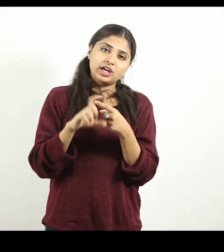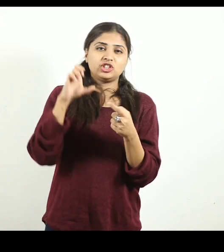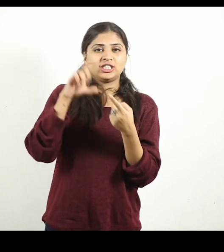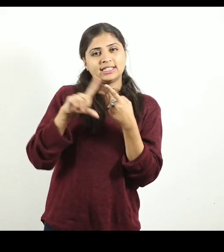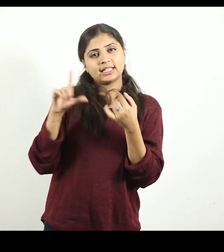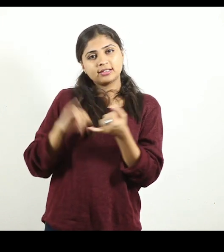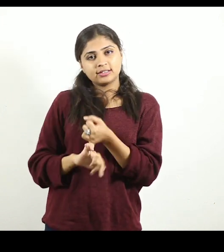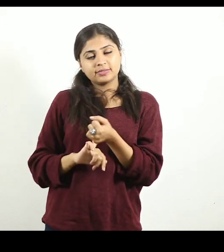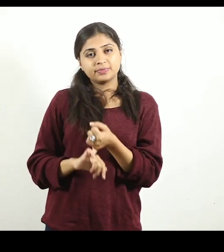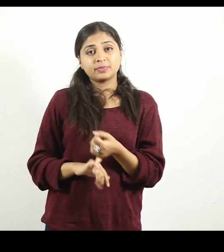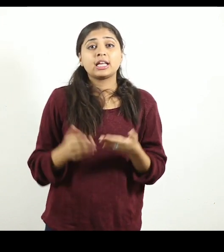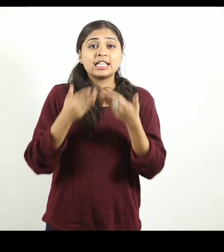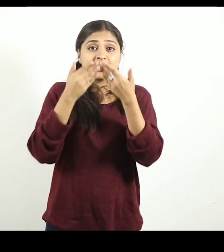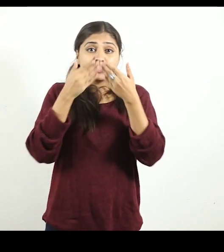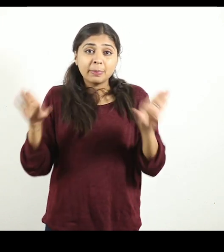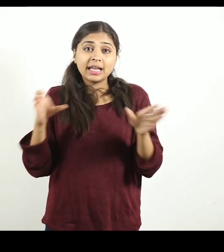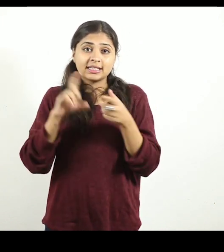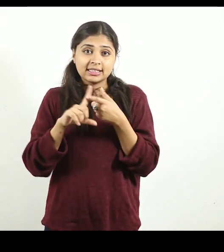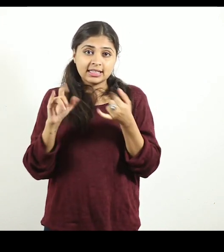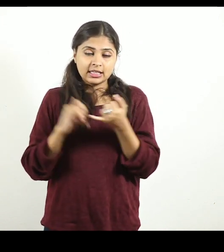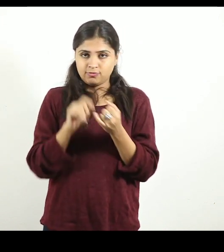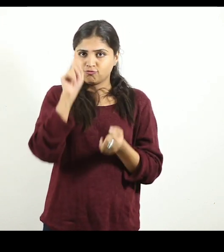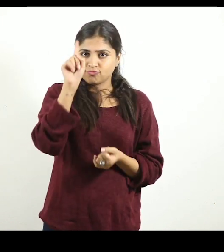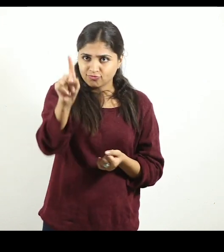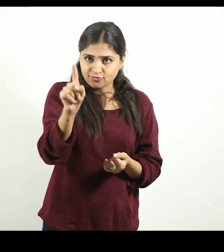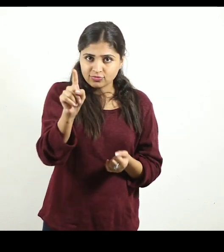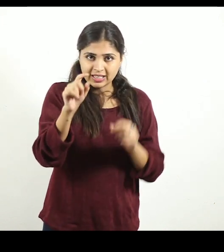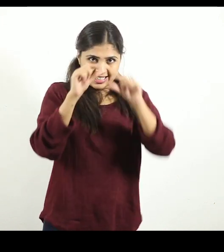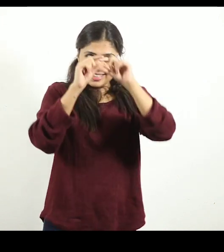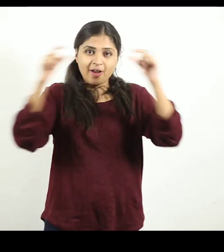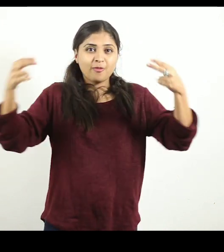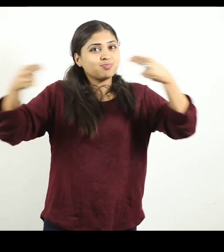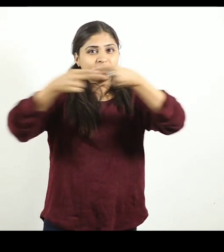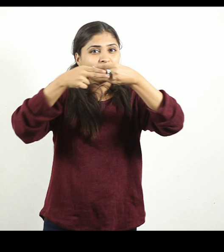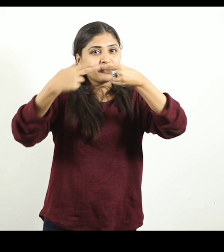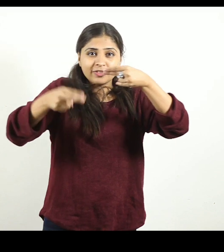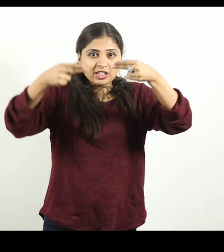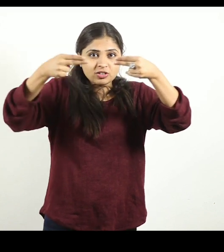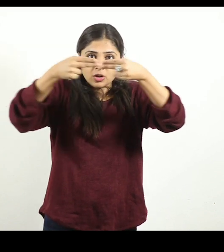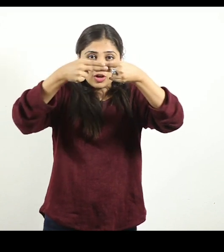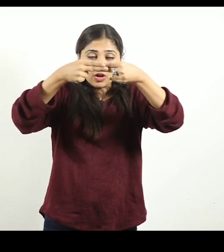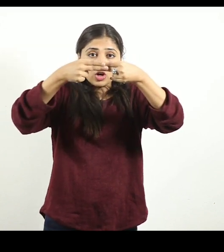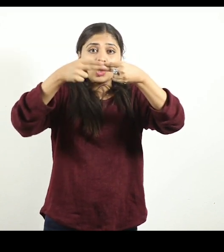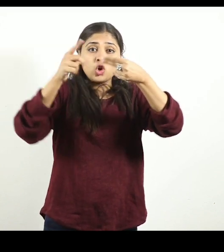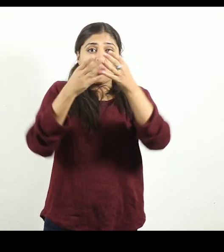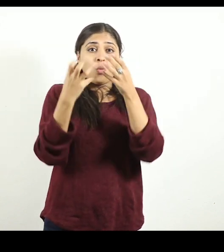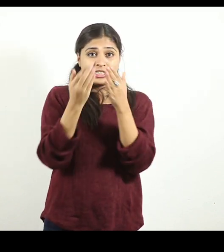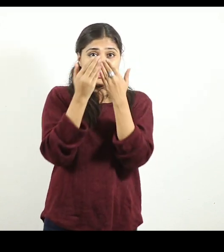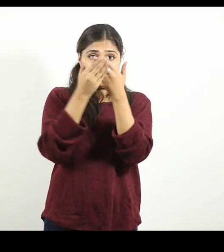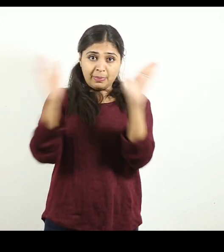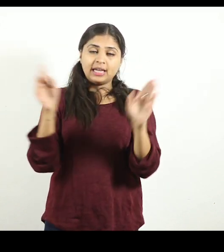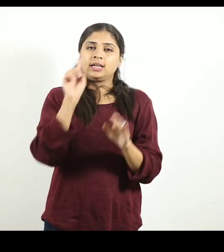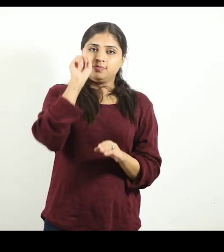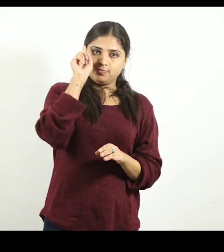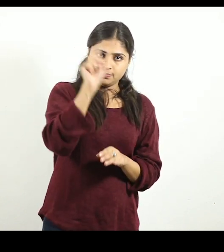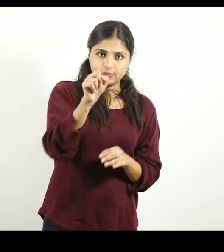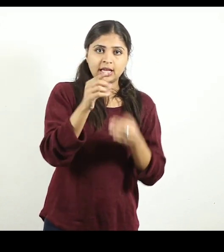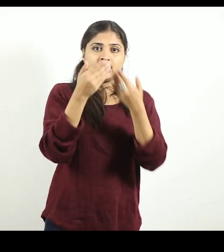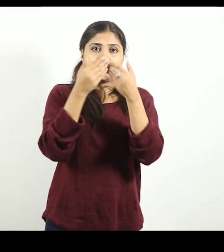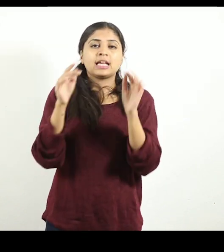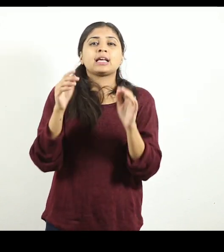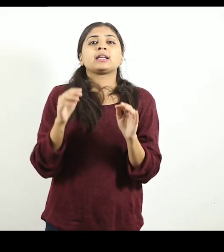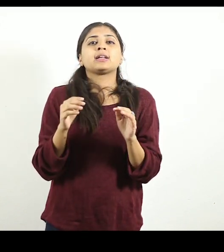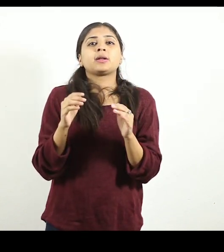Split cells. Number 1. Select the merge cell you want to split. Number 2. To split the merged cell,